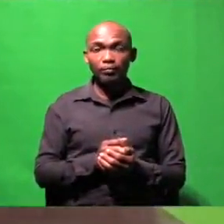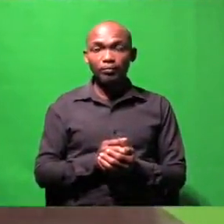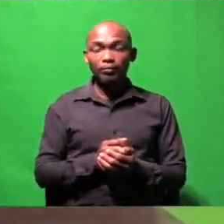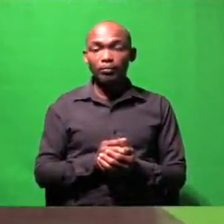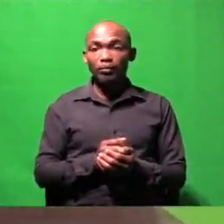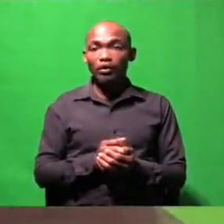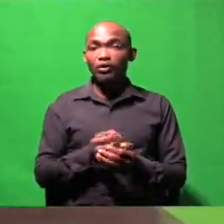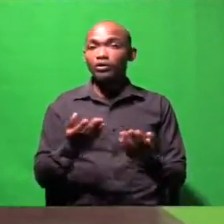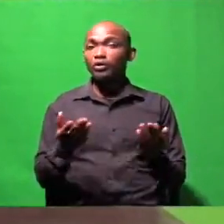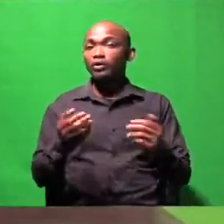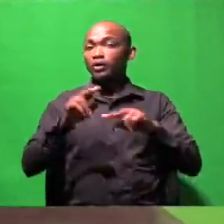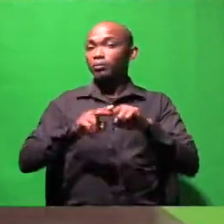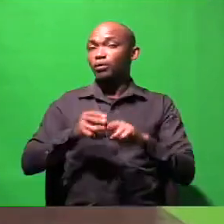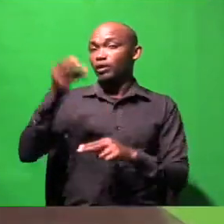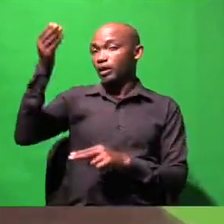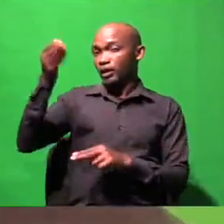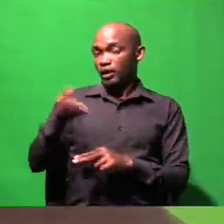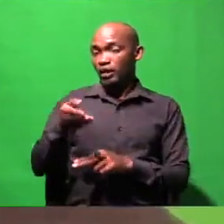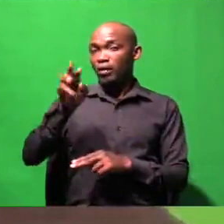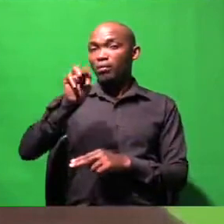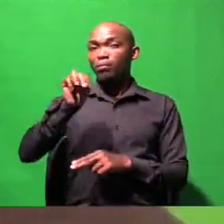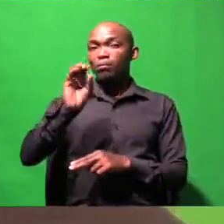Now we are in modification